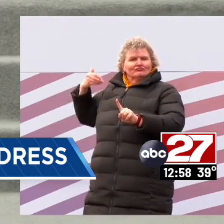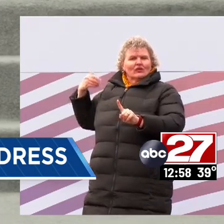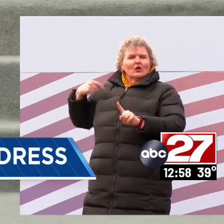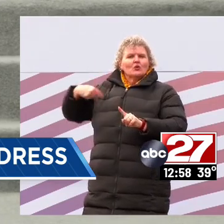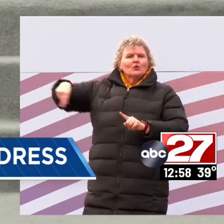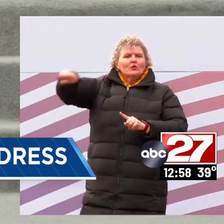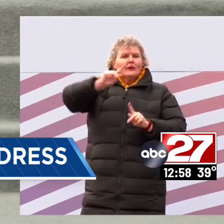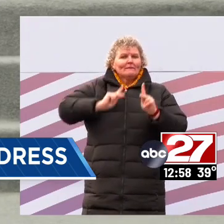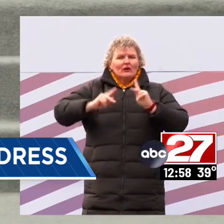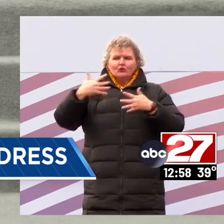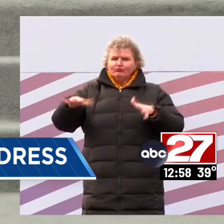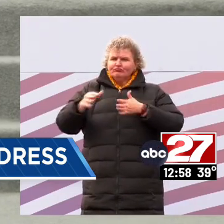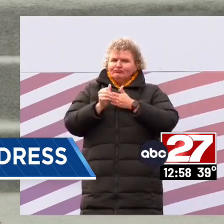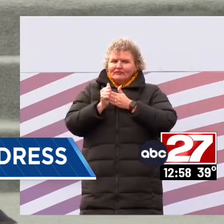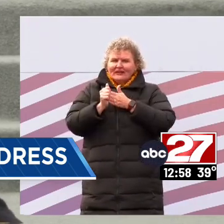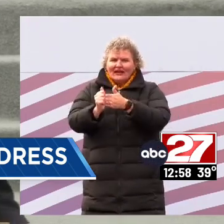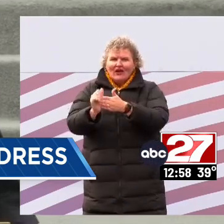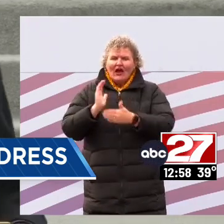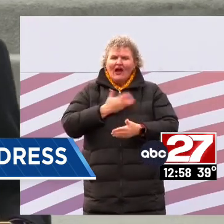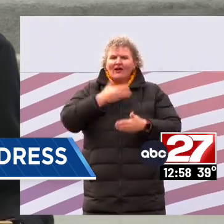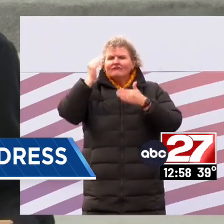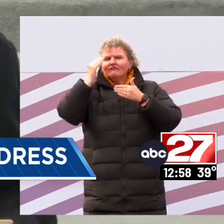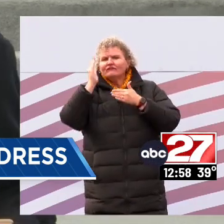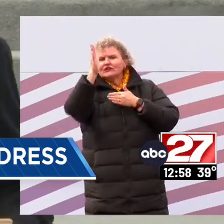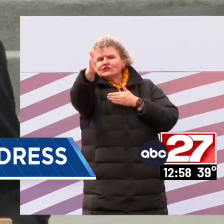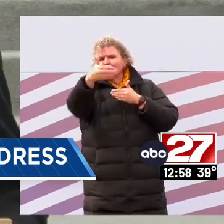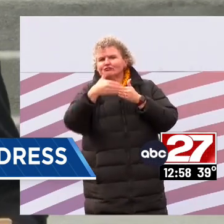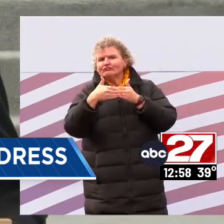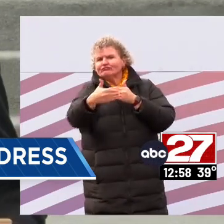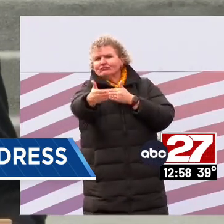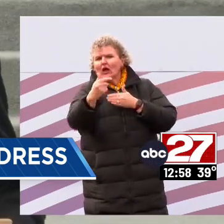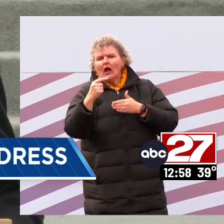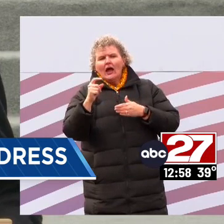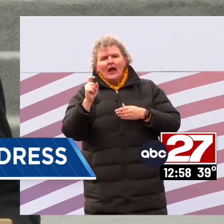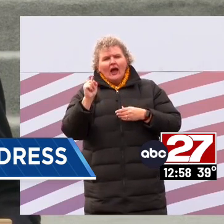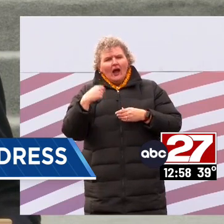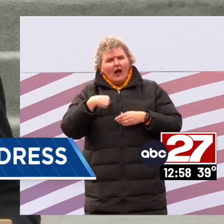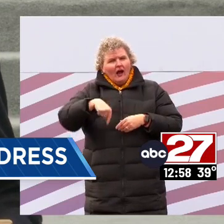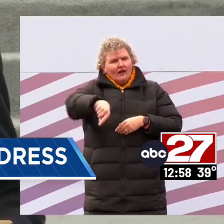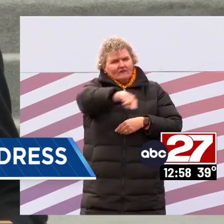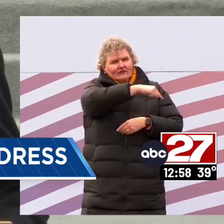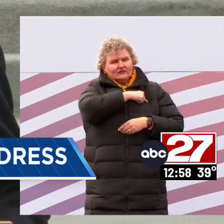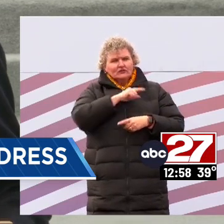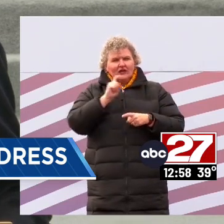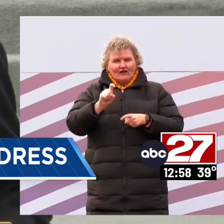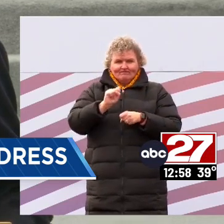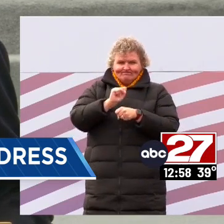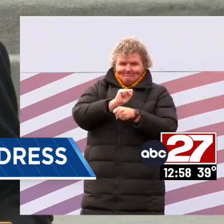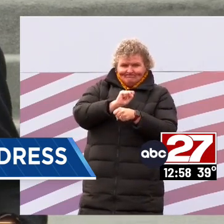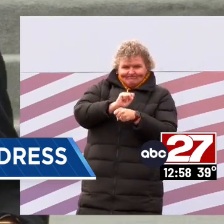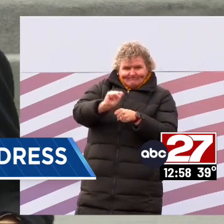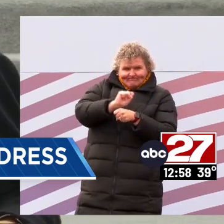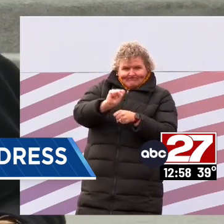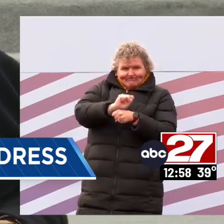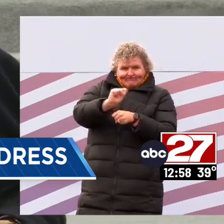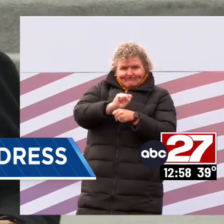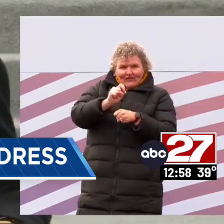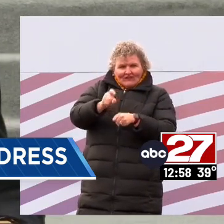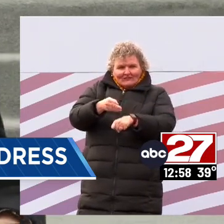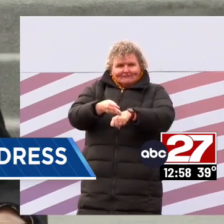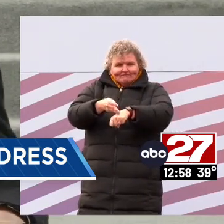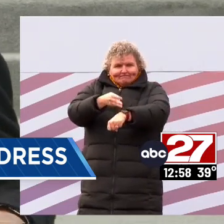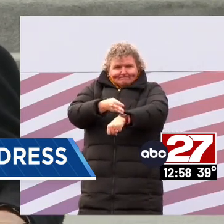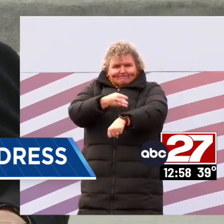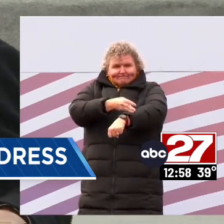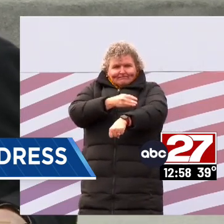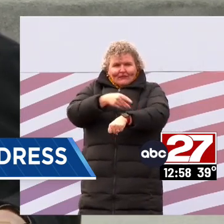future. It will require all of us to build on Penn's promise. My own faith